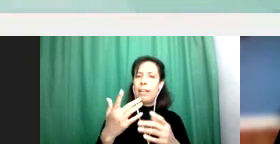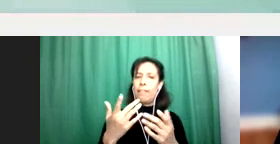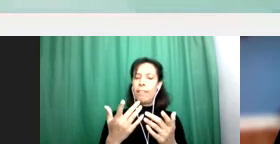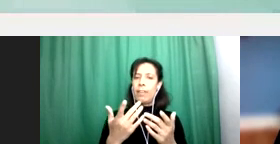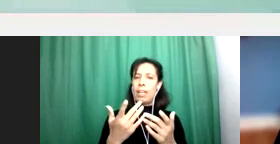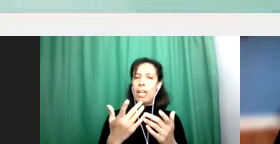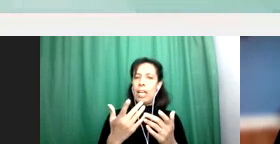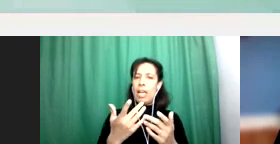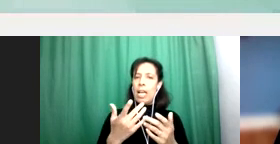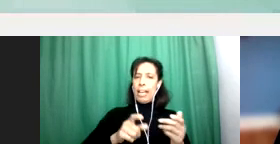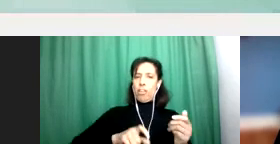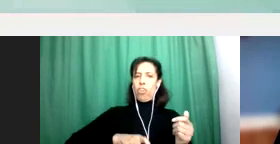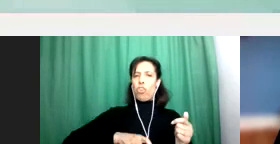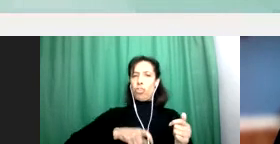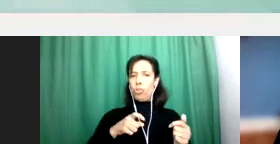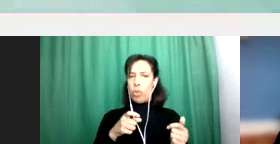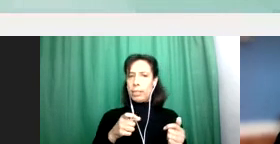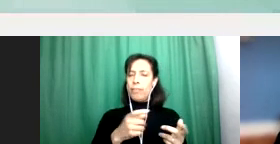emotional impact.